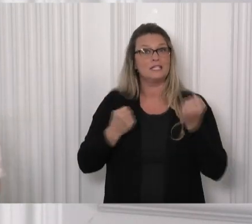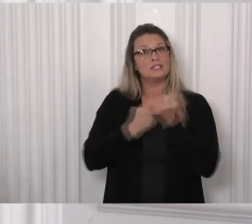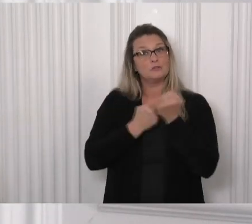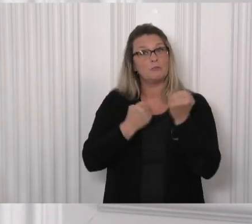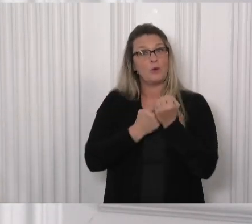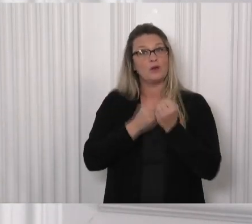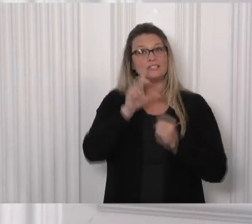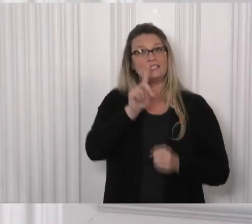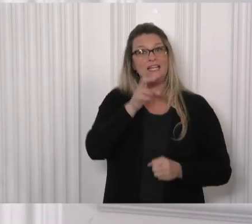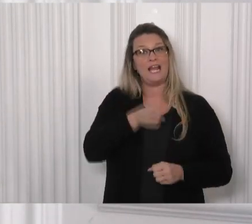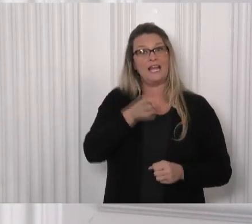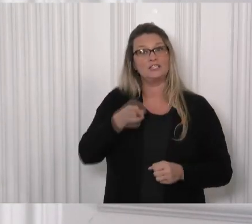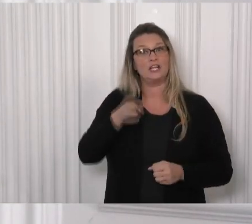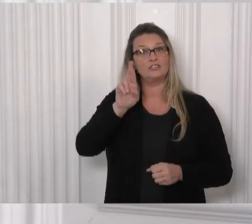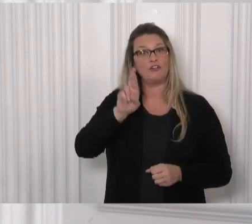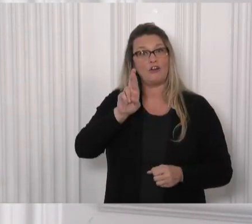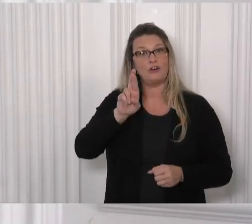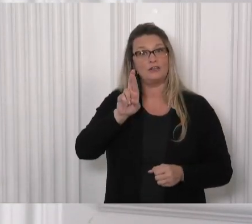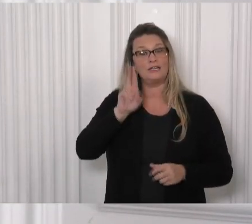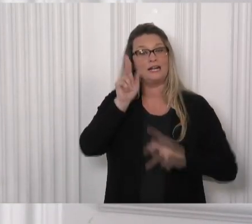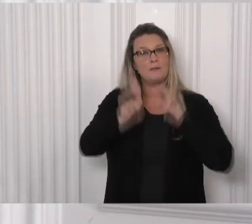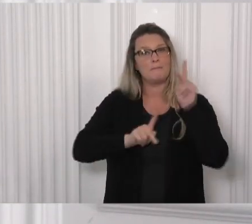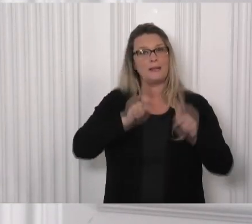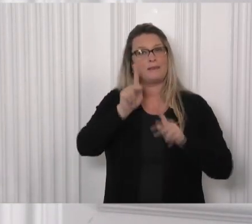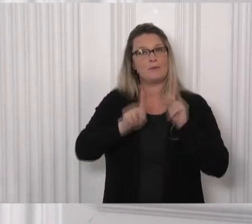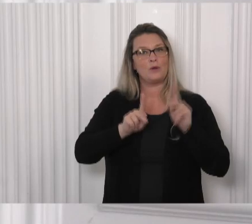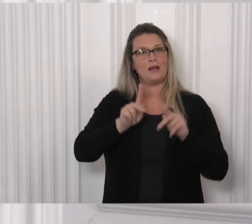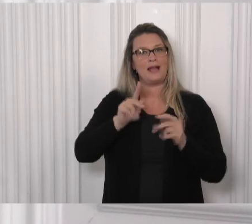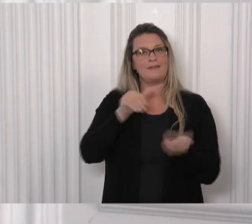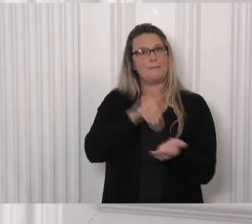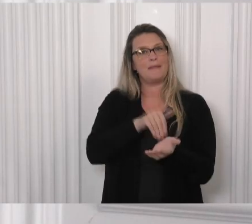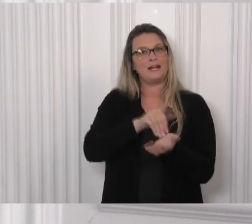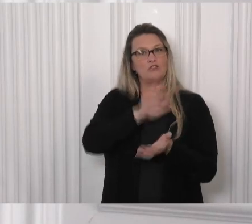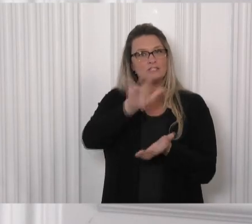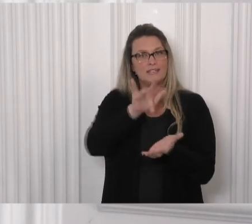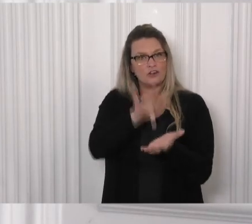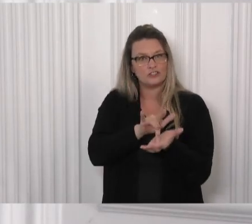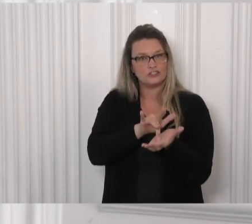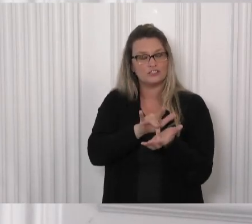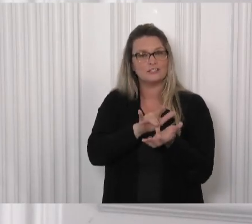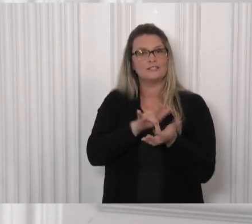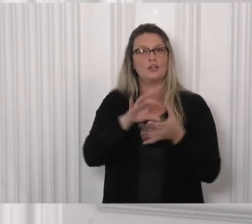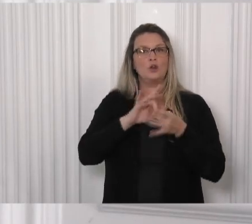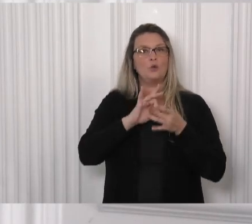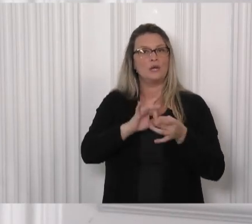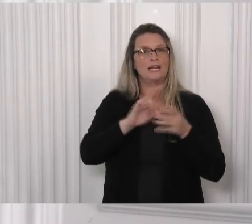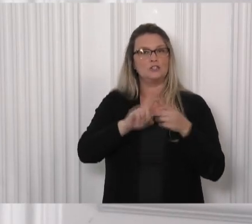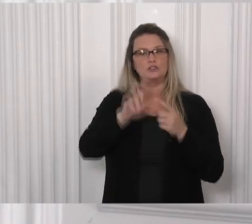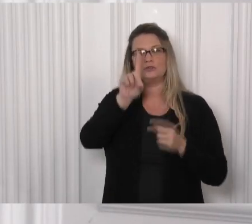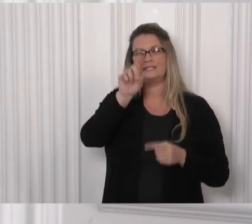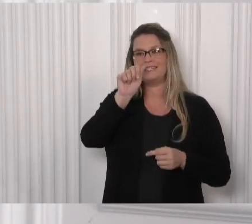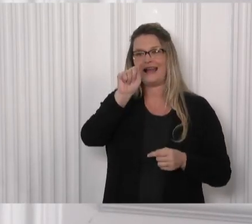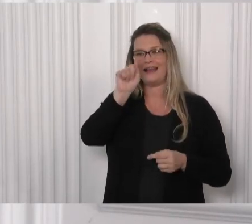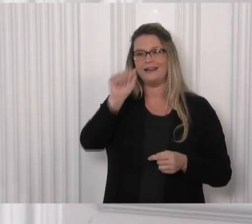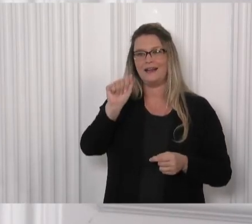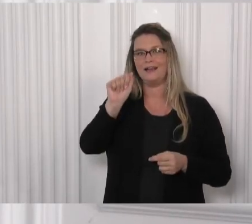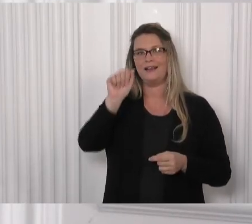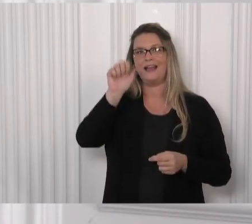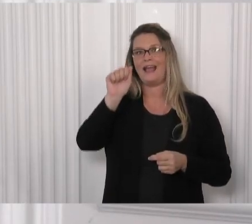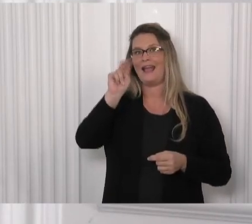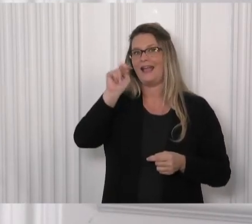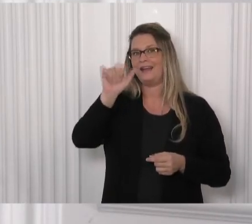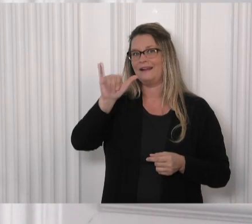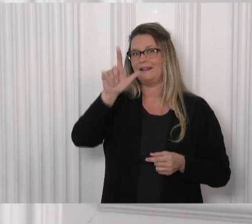to our DHHR, our folks at the medical centers, related to data analytics. One of the most